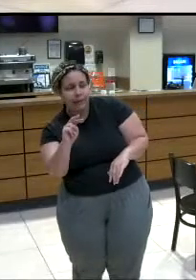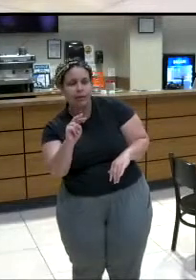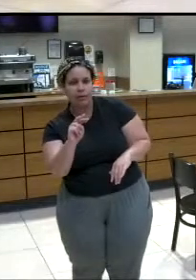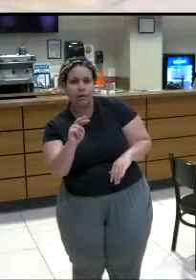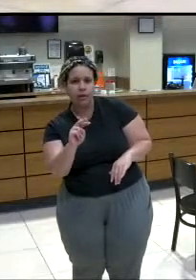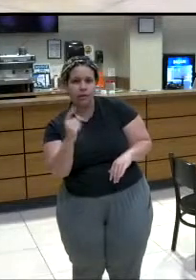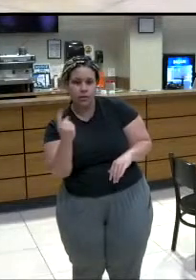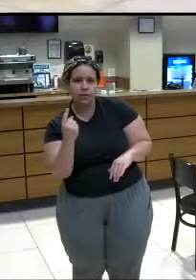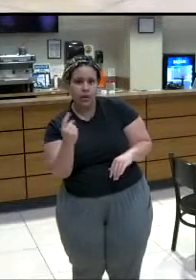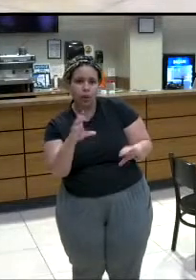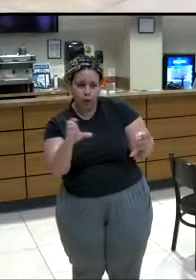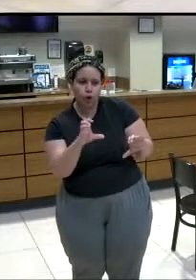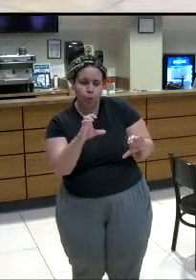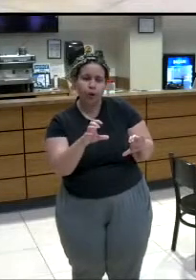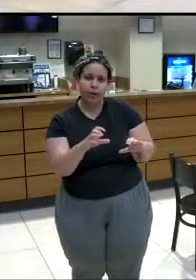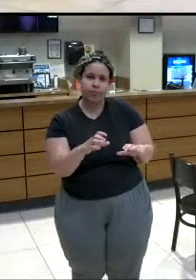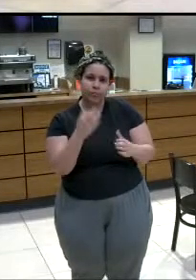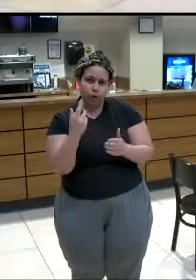with our kids.